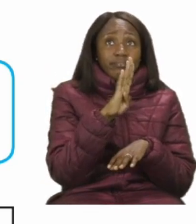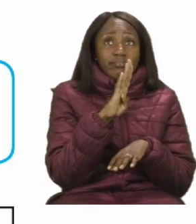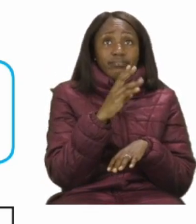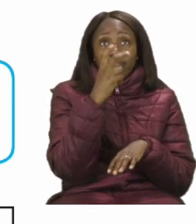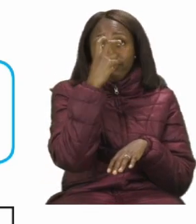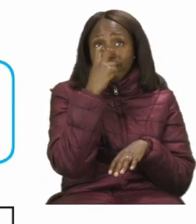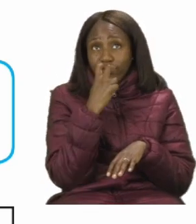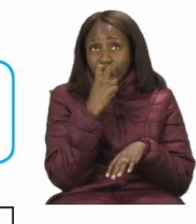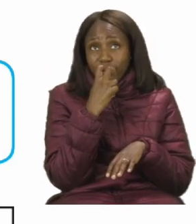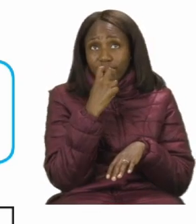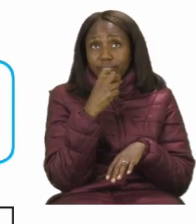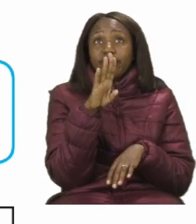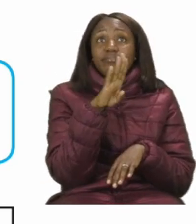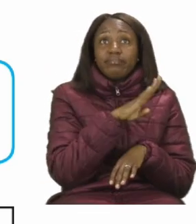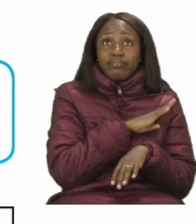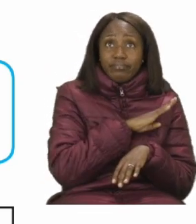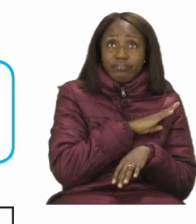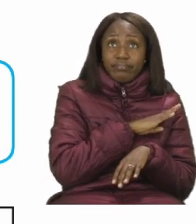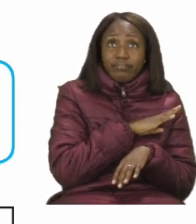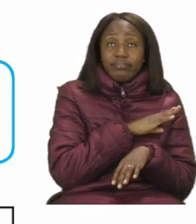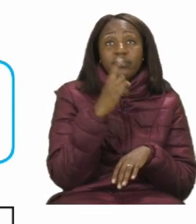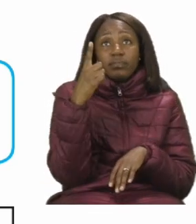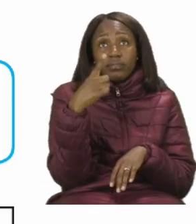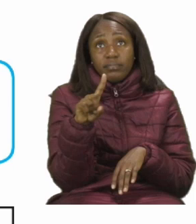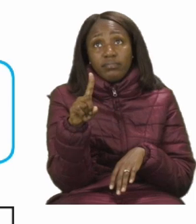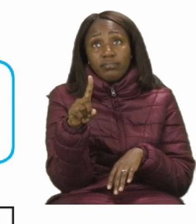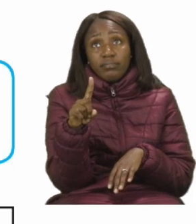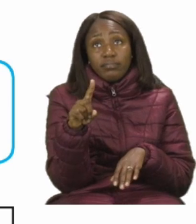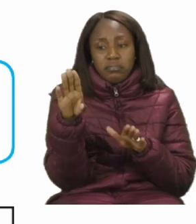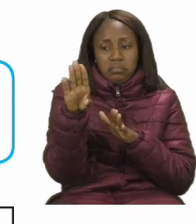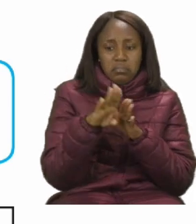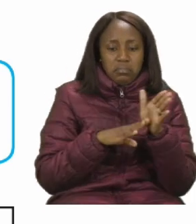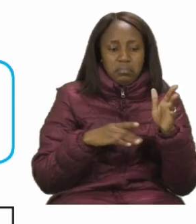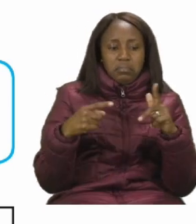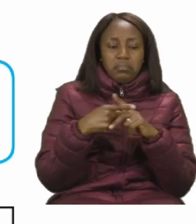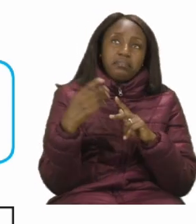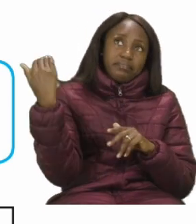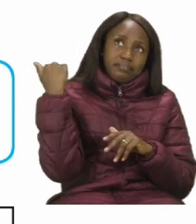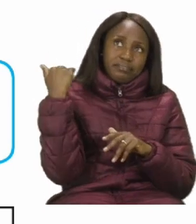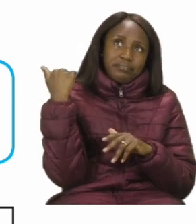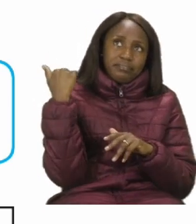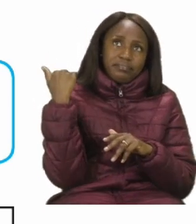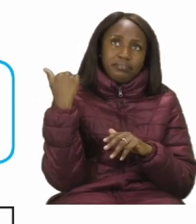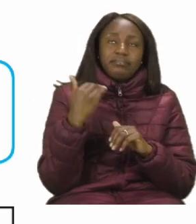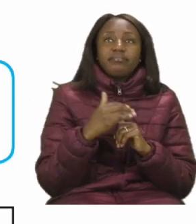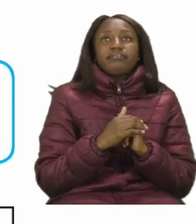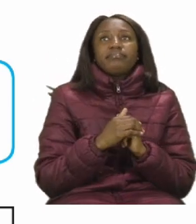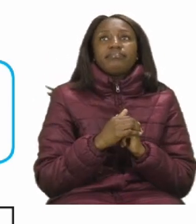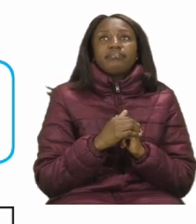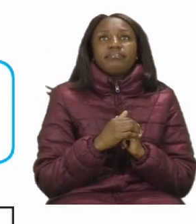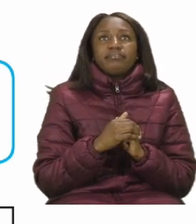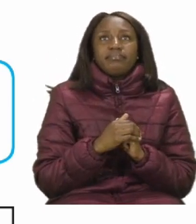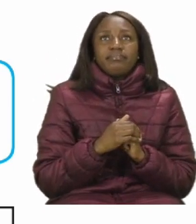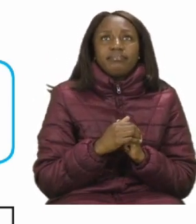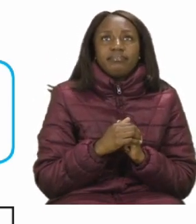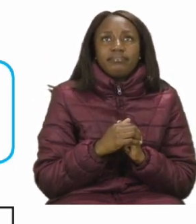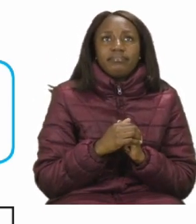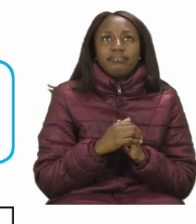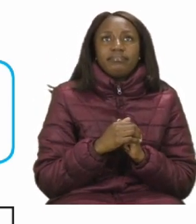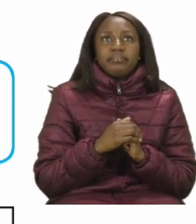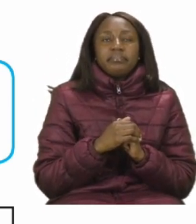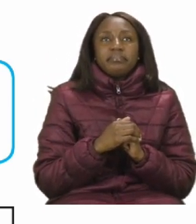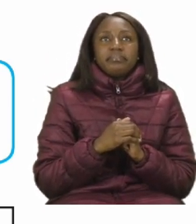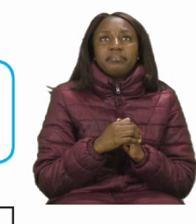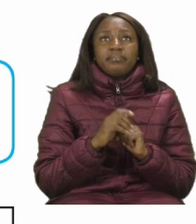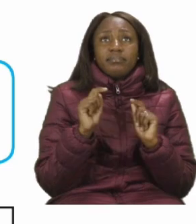black, brown, but, and came. So, now that we